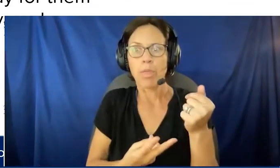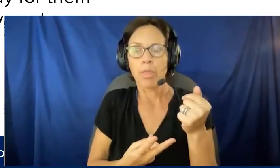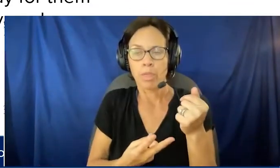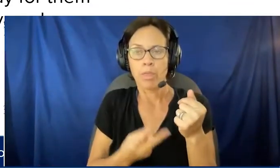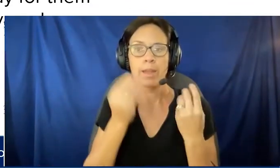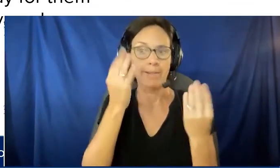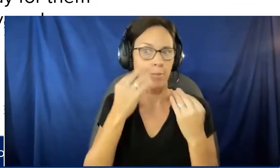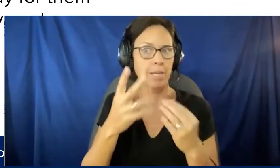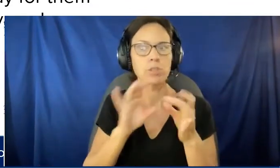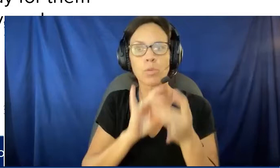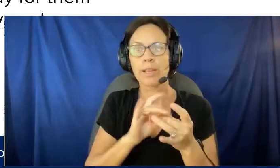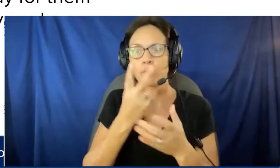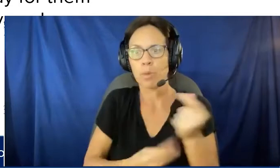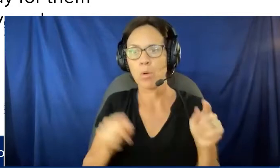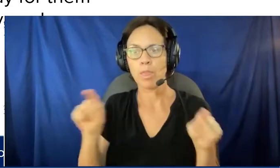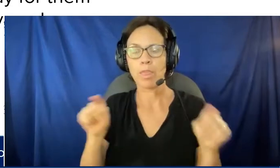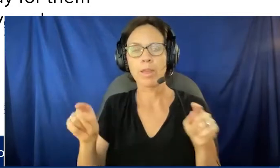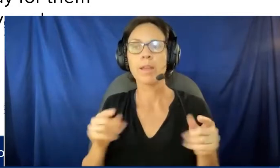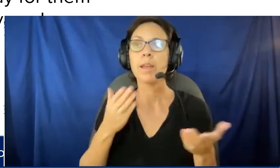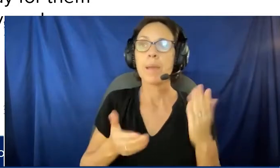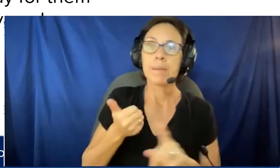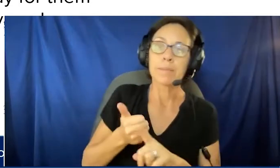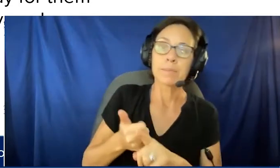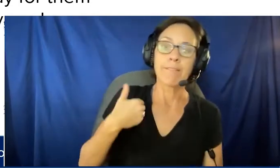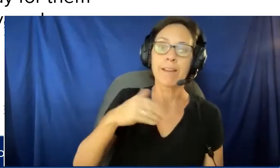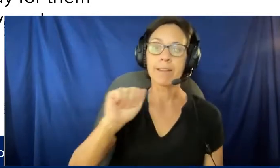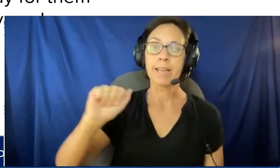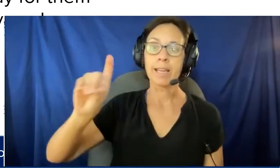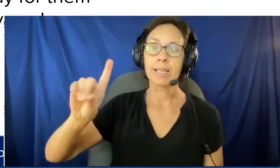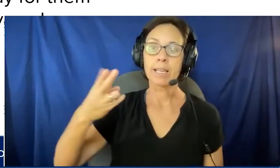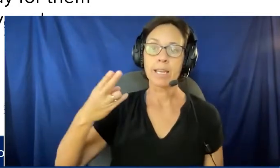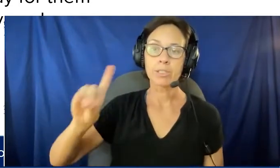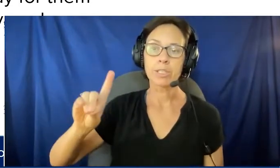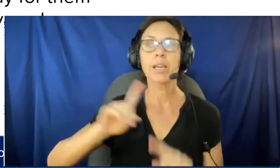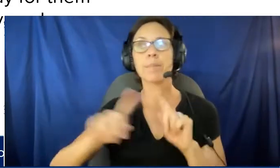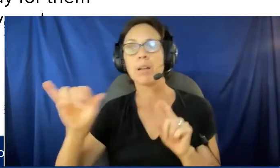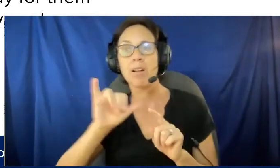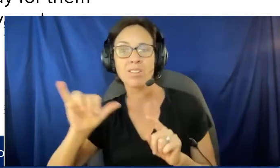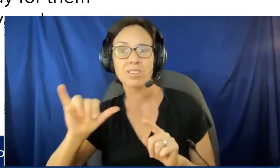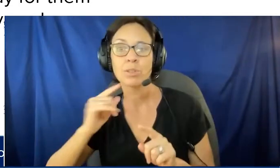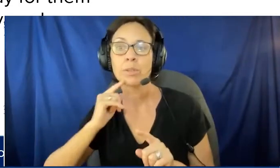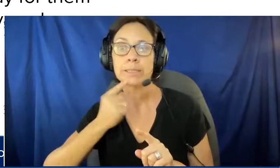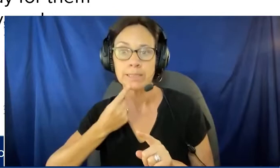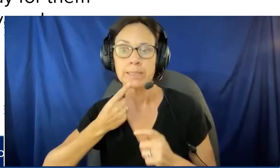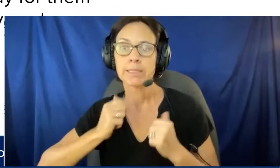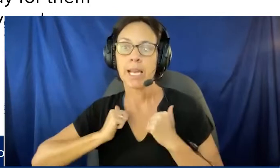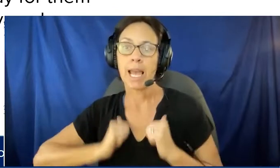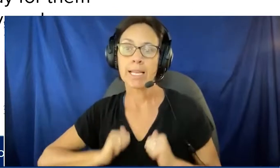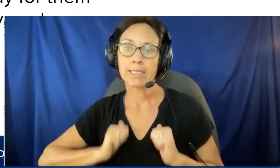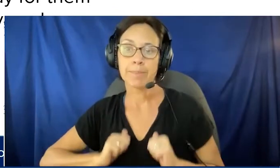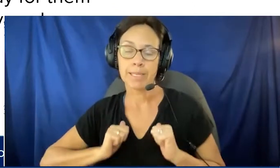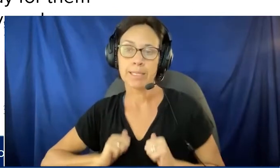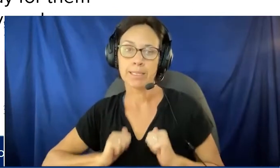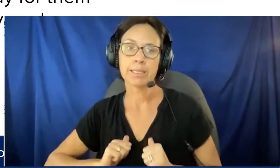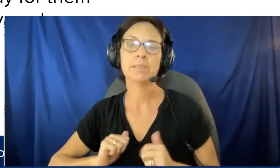They have ADHD, but they also have significant asthma. We need information